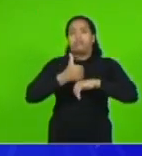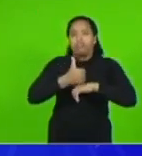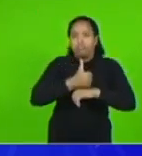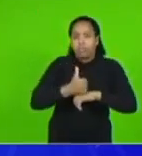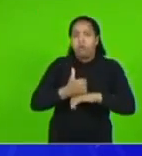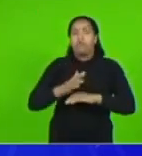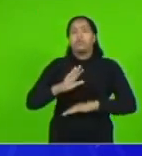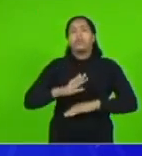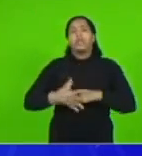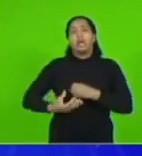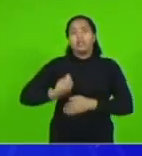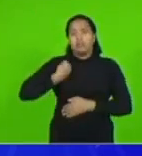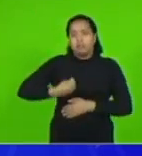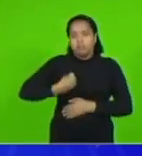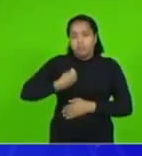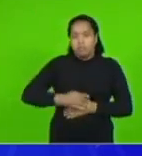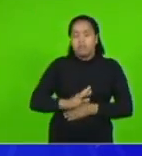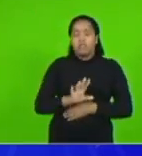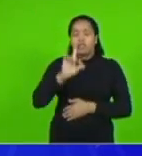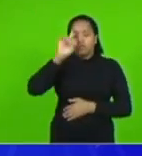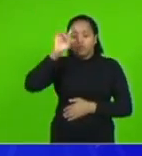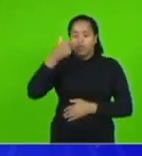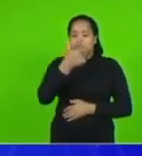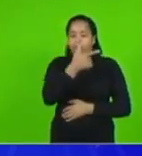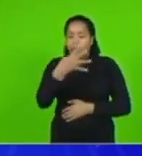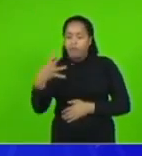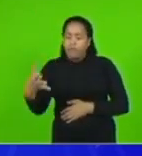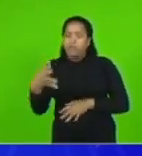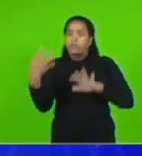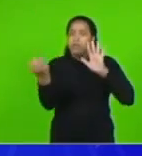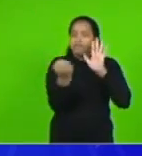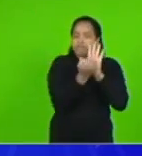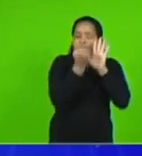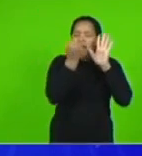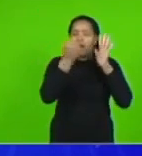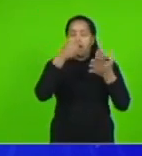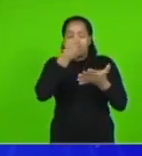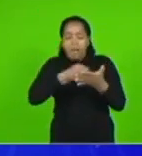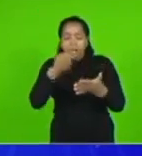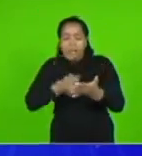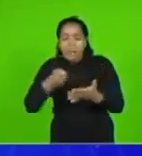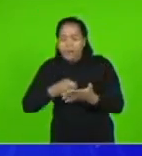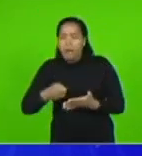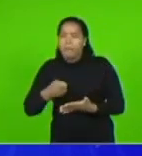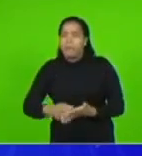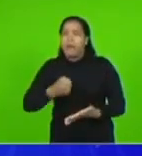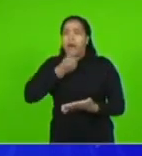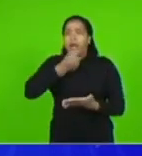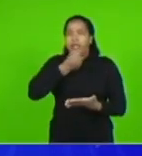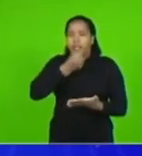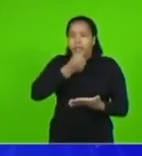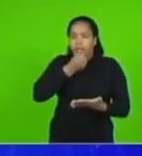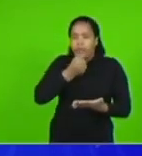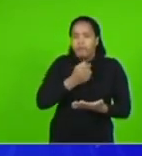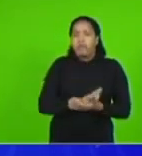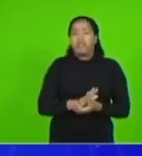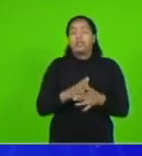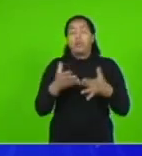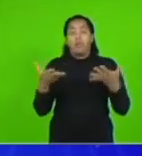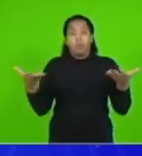multiple news broadcasters at this event that registered about this event,